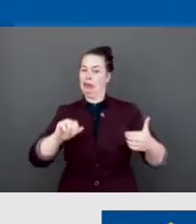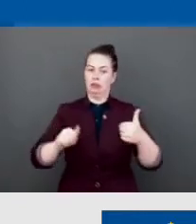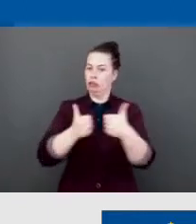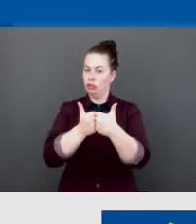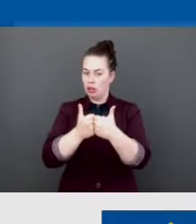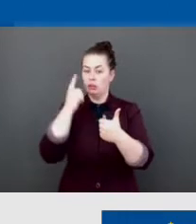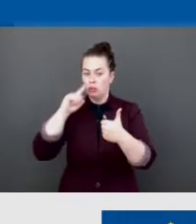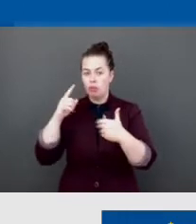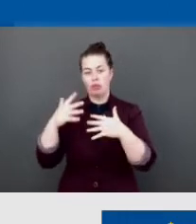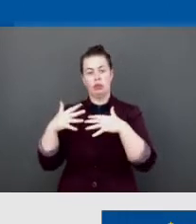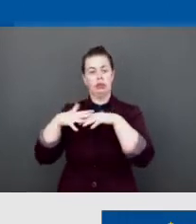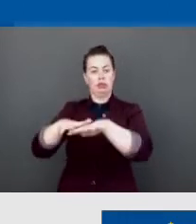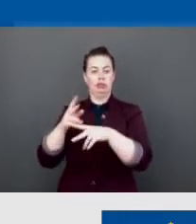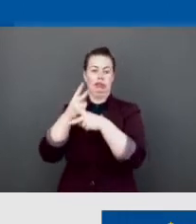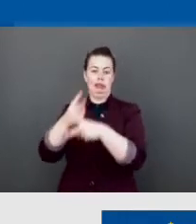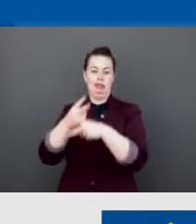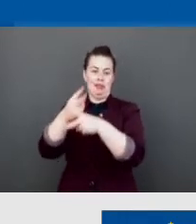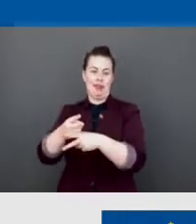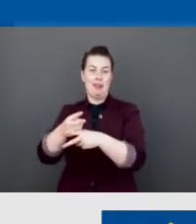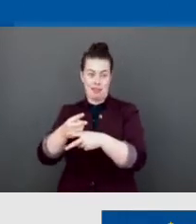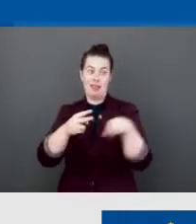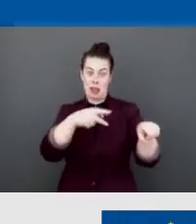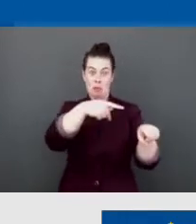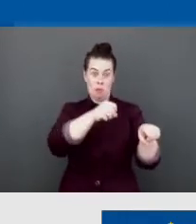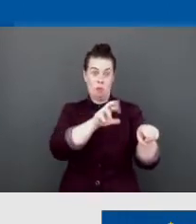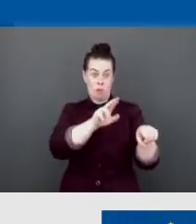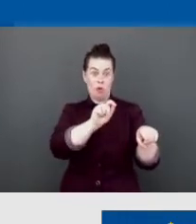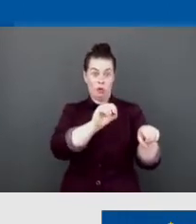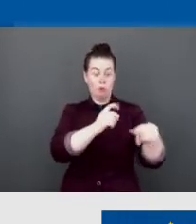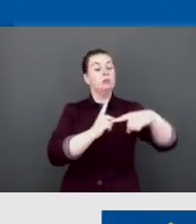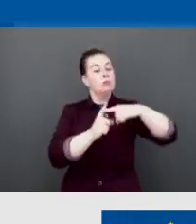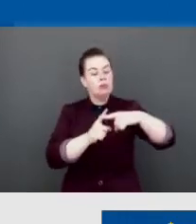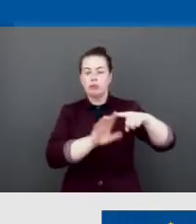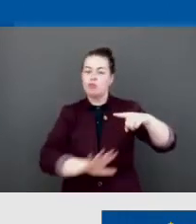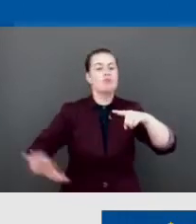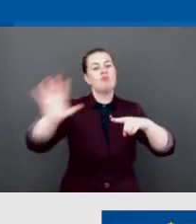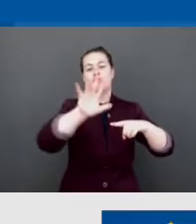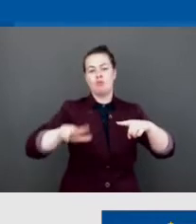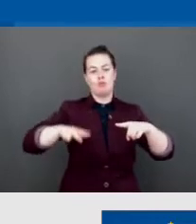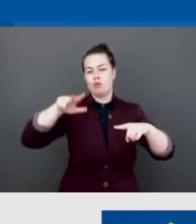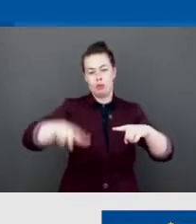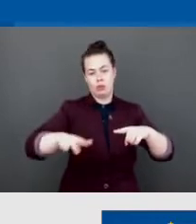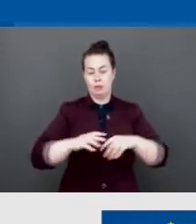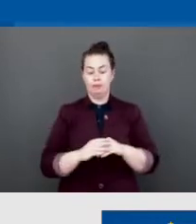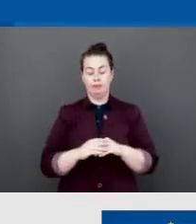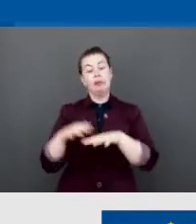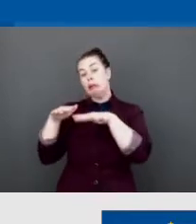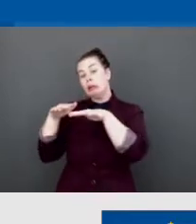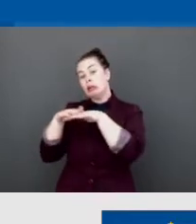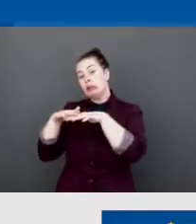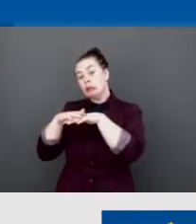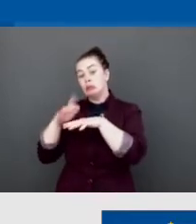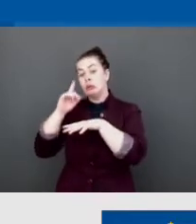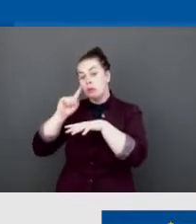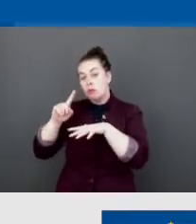for establishing integrated care in metropolitan area of Porto, but also in Portugal as a whole. According to